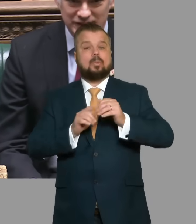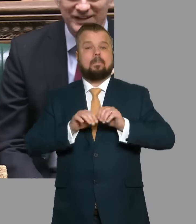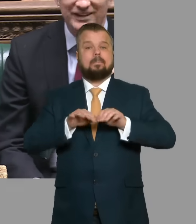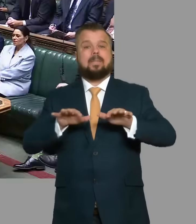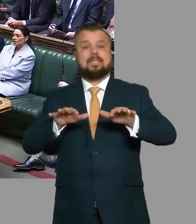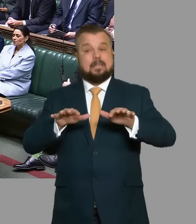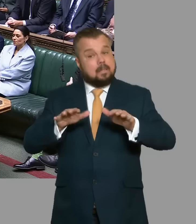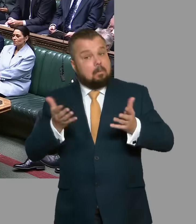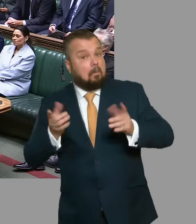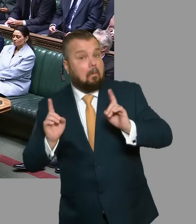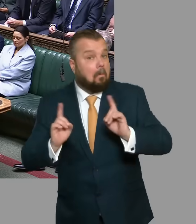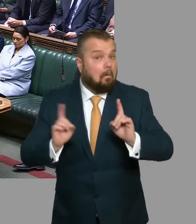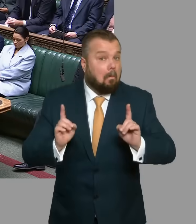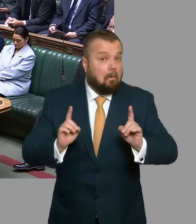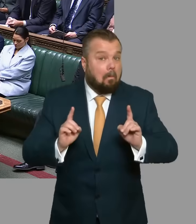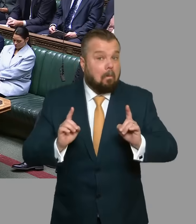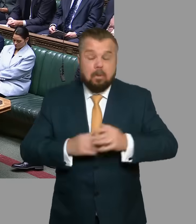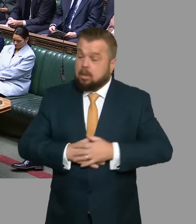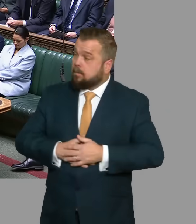again.